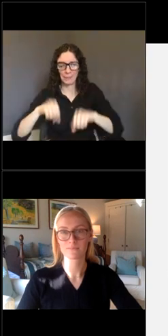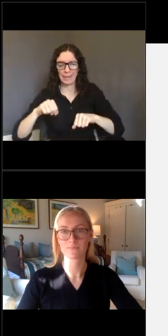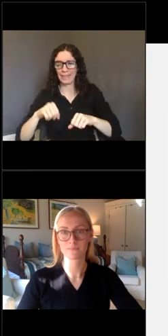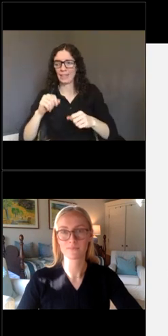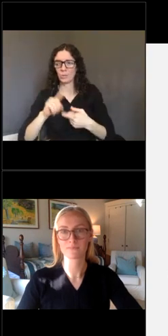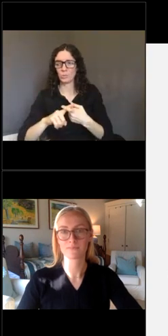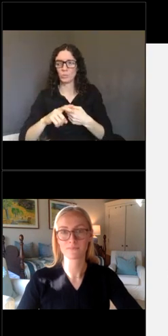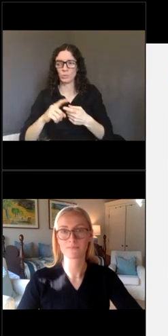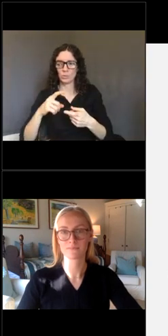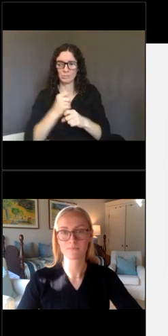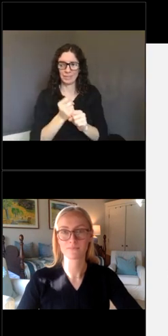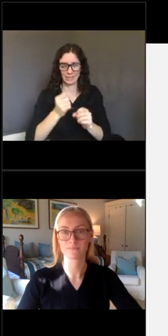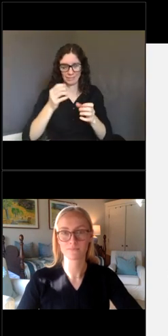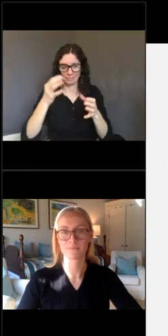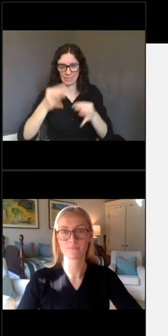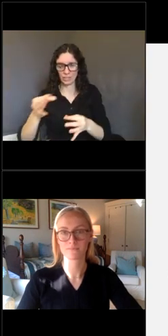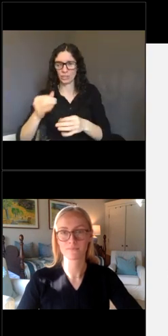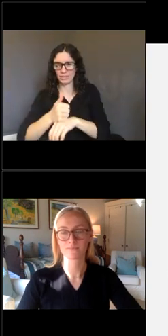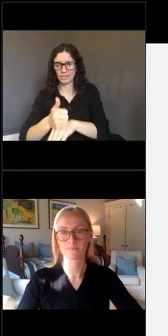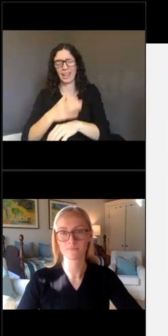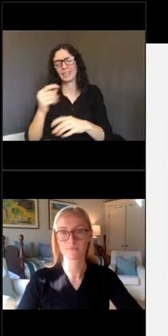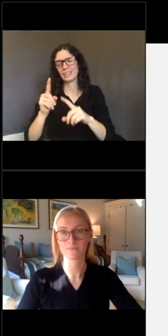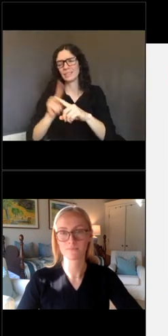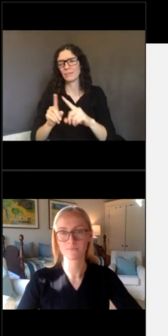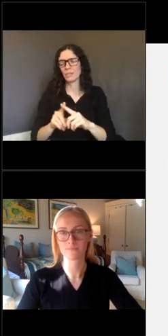also different constituents. So